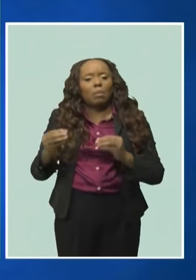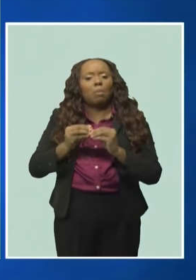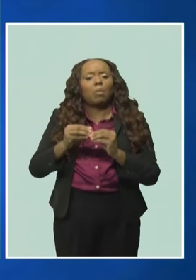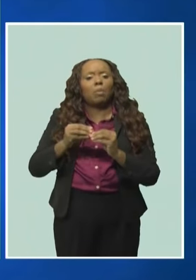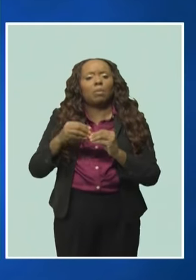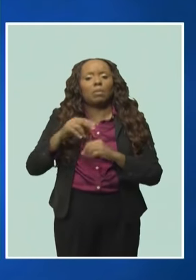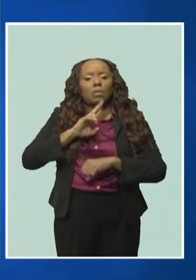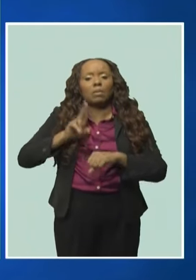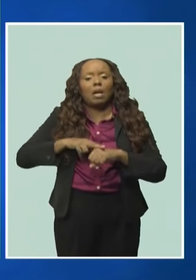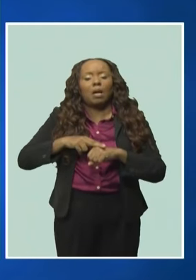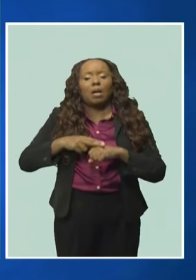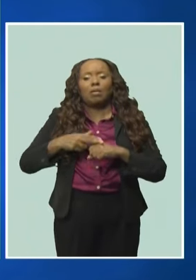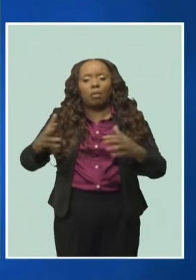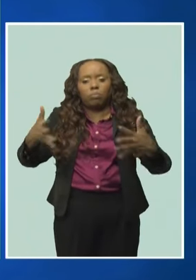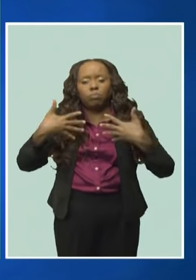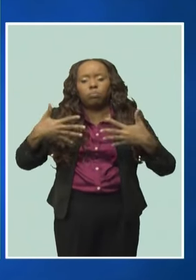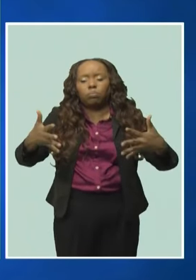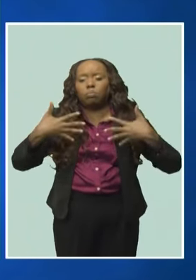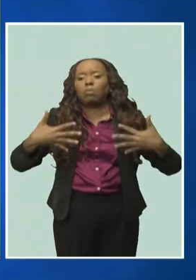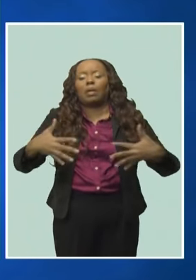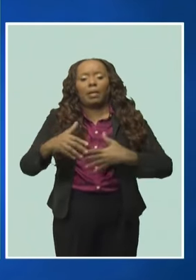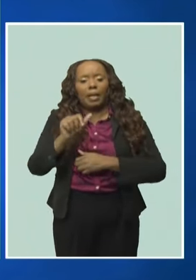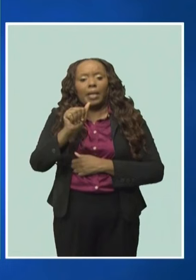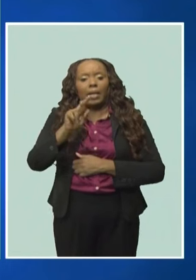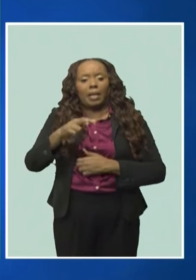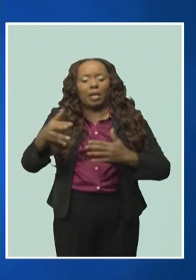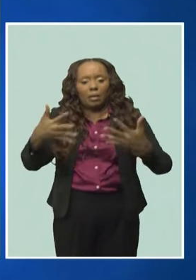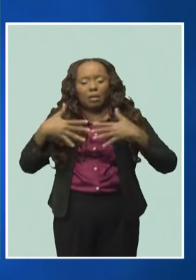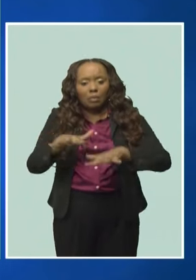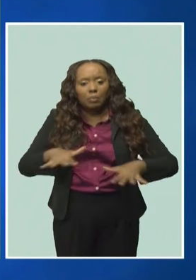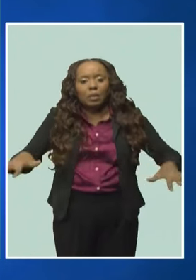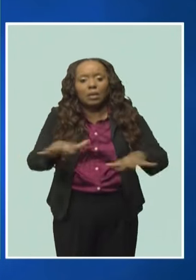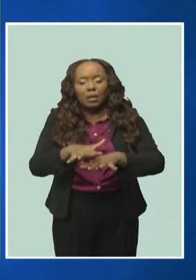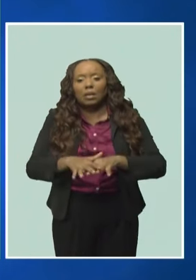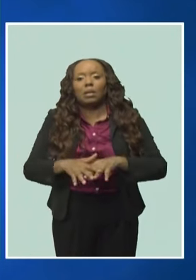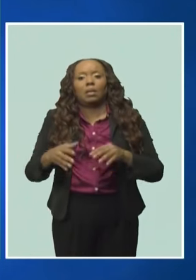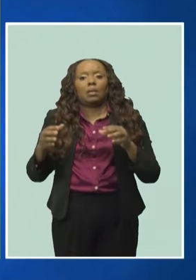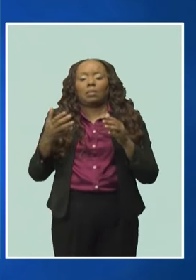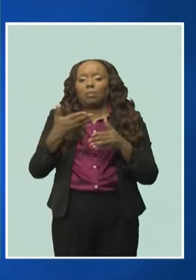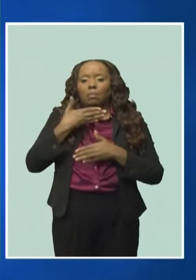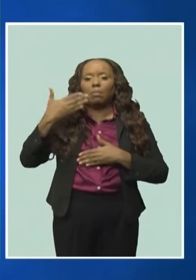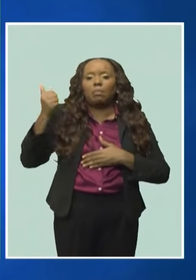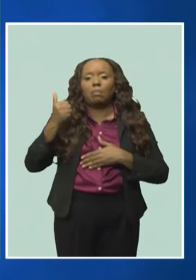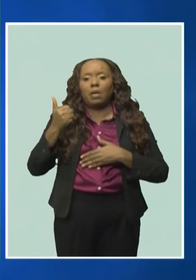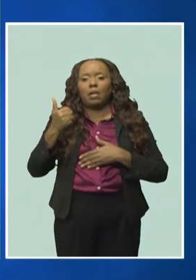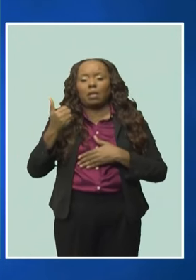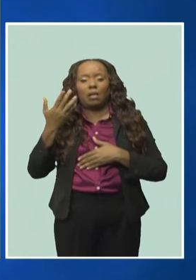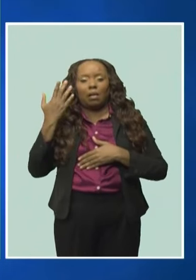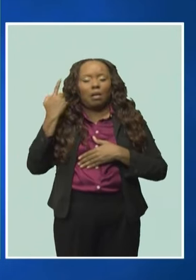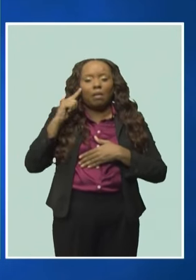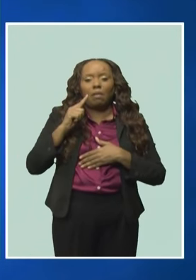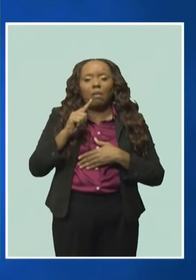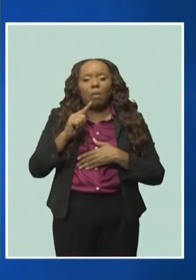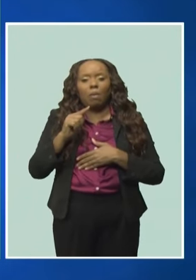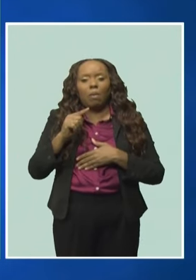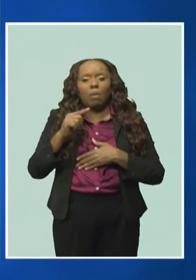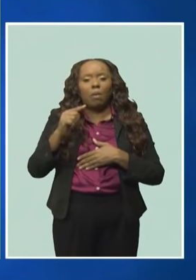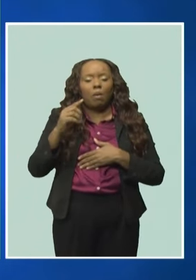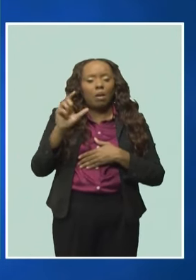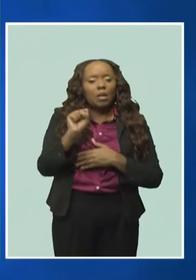naturally ventilated spaces and optimizing shade and wind flow. We want